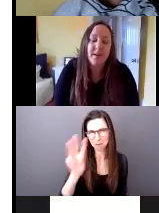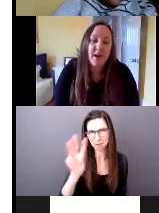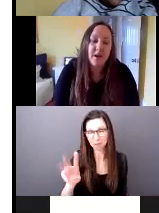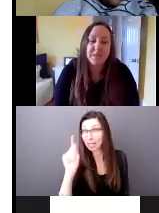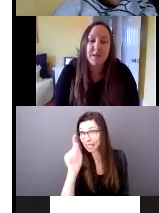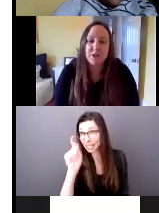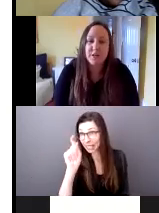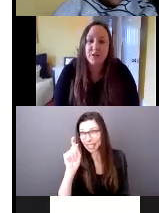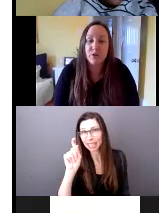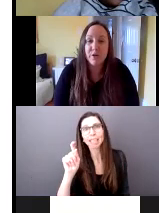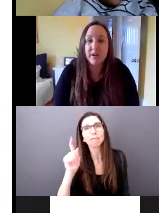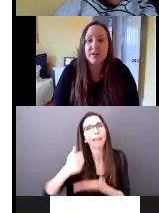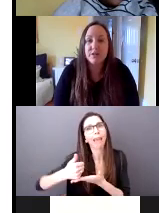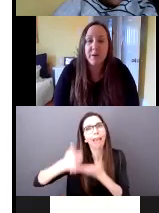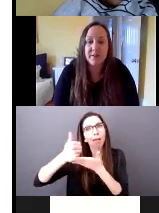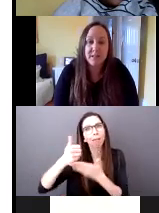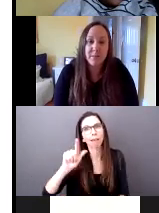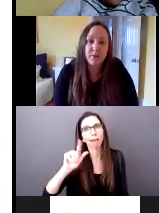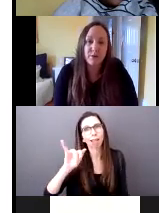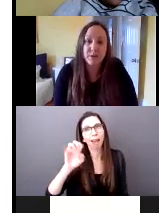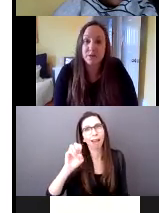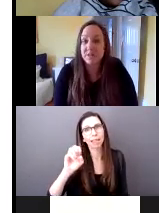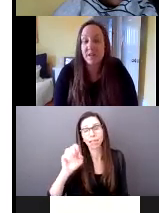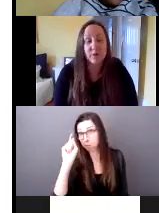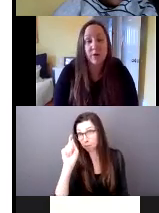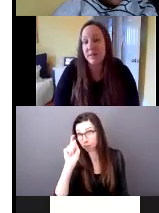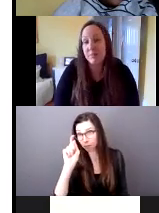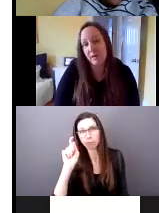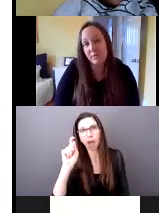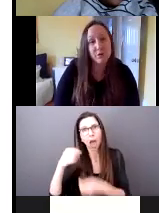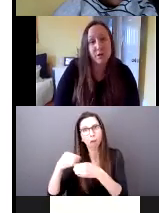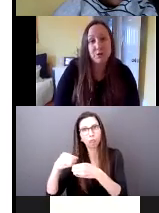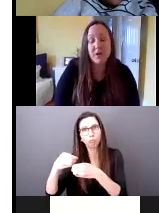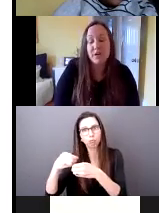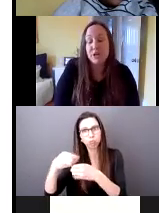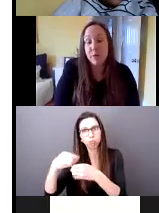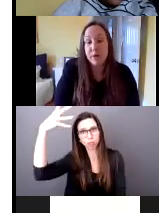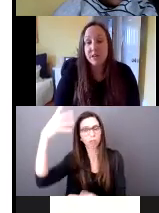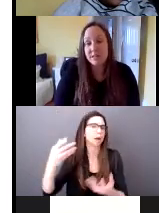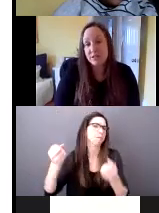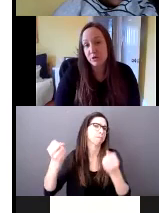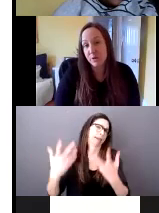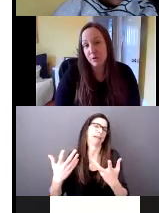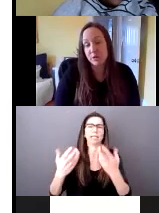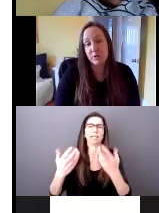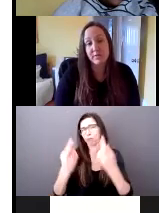helpline section, you'll find a tremendous amount of resources that are ready made for you to print and distribute. So if that's